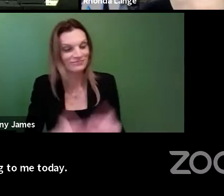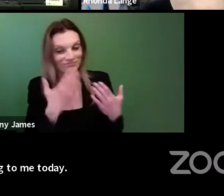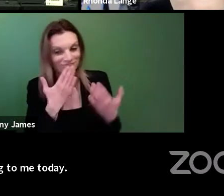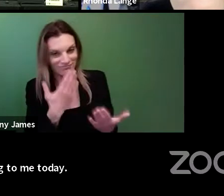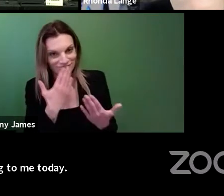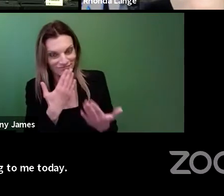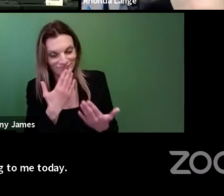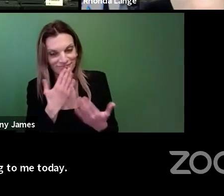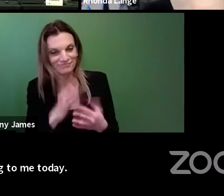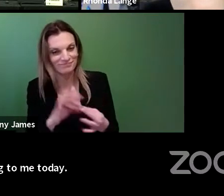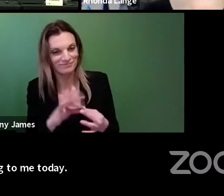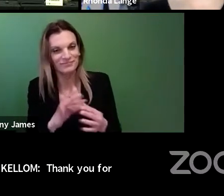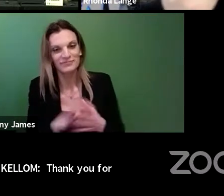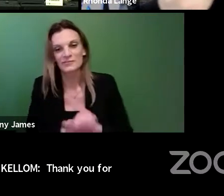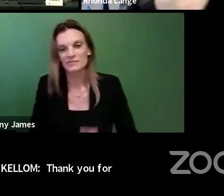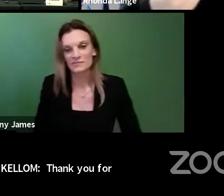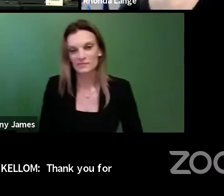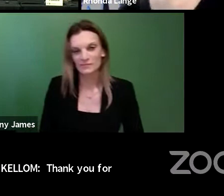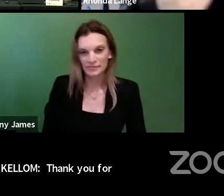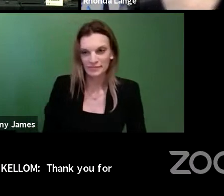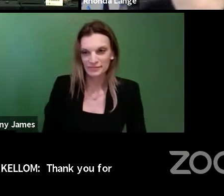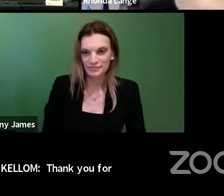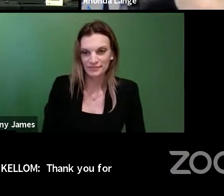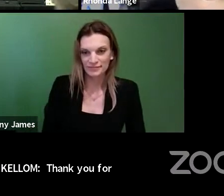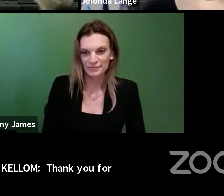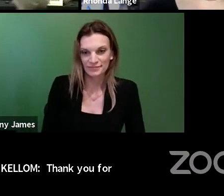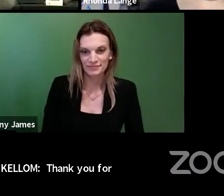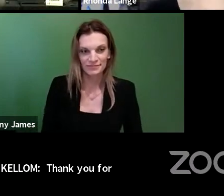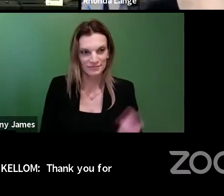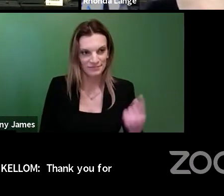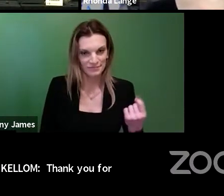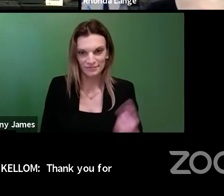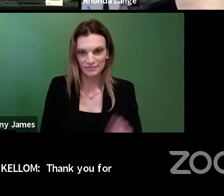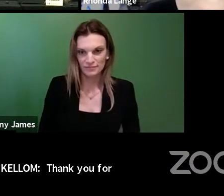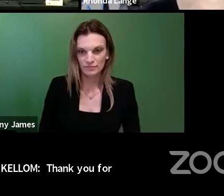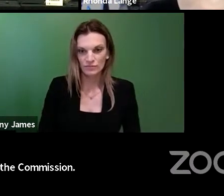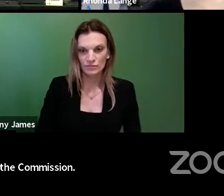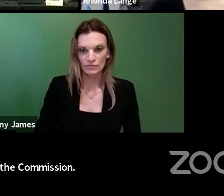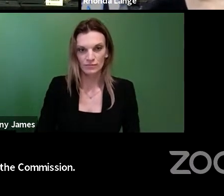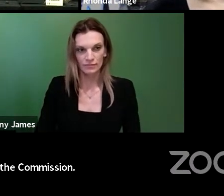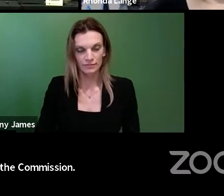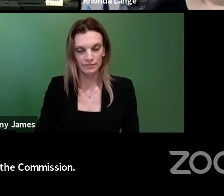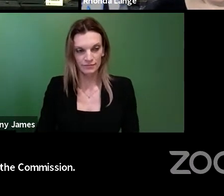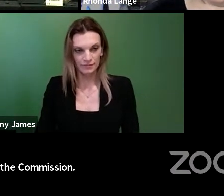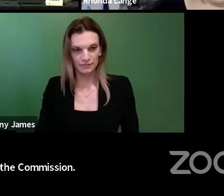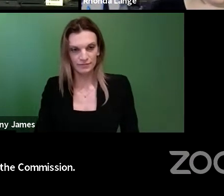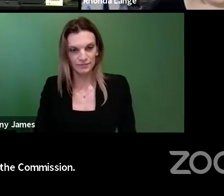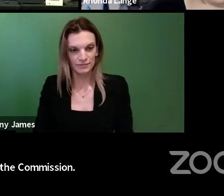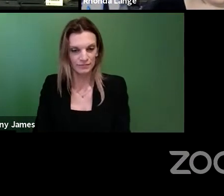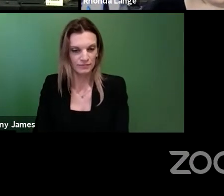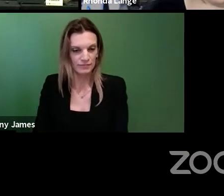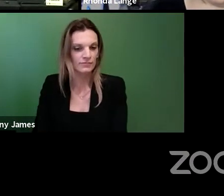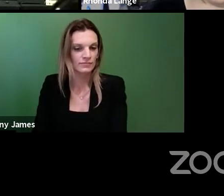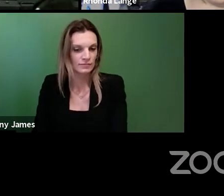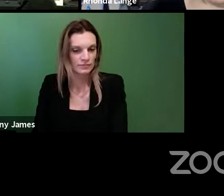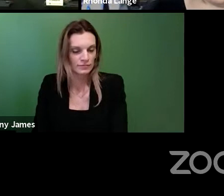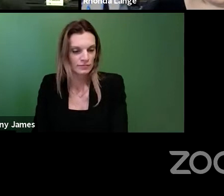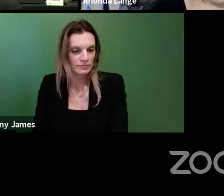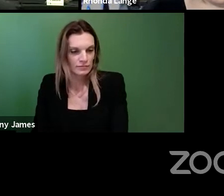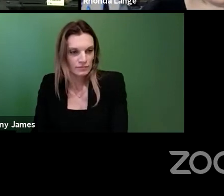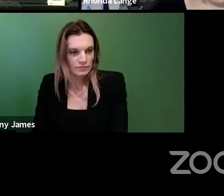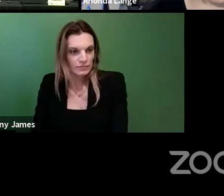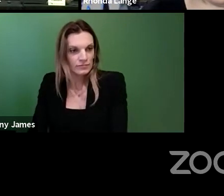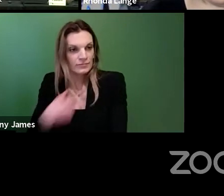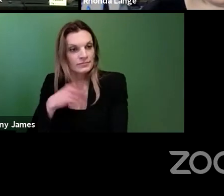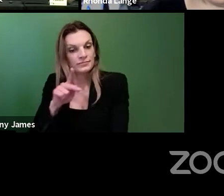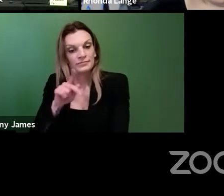time to address the commission. 11. Hi, my name is Kim Nagy. I live in Jenison, which is in